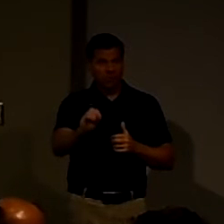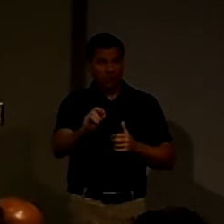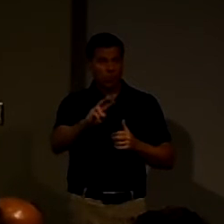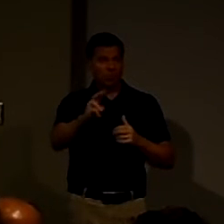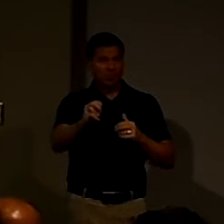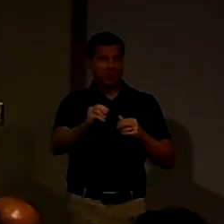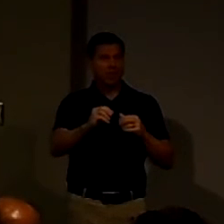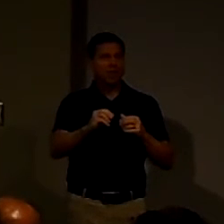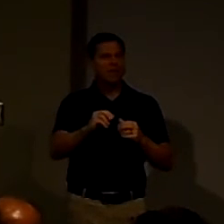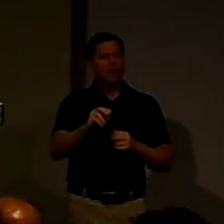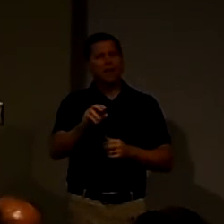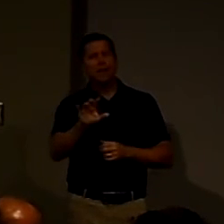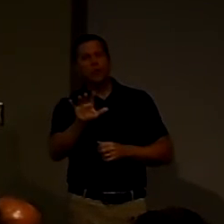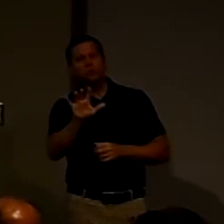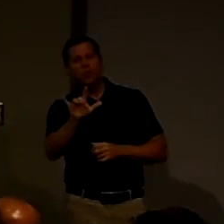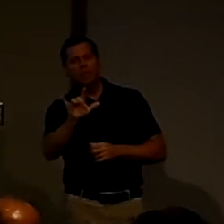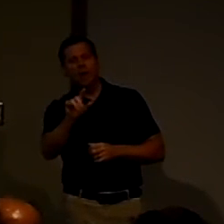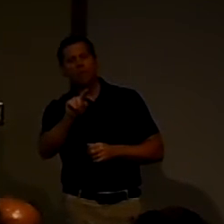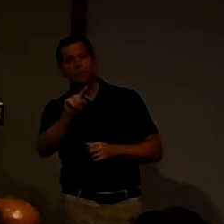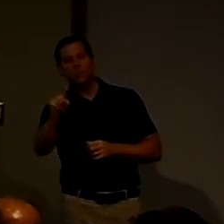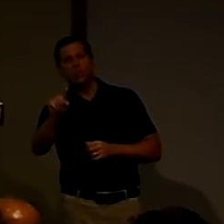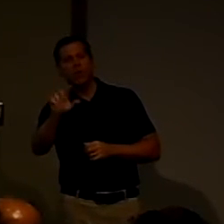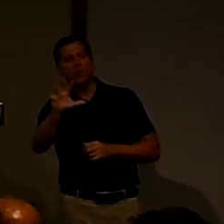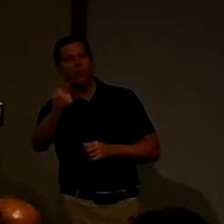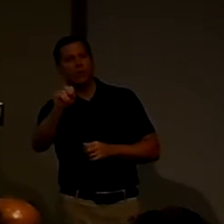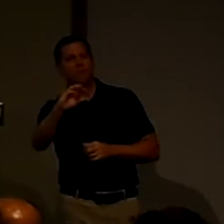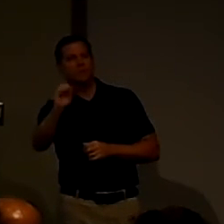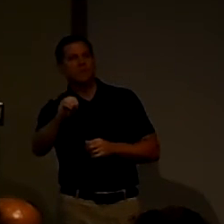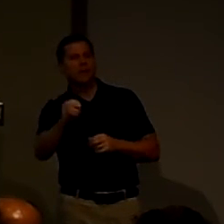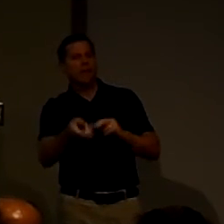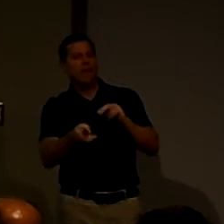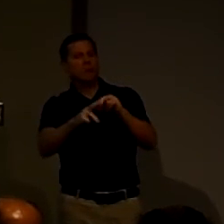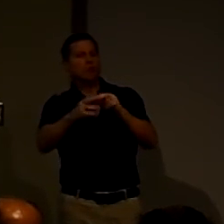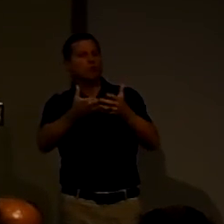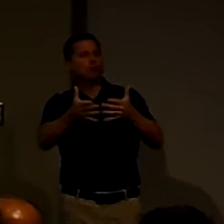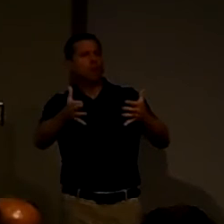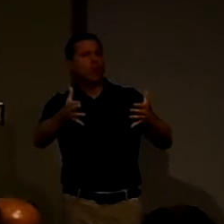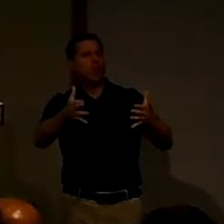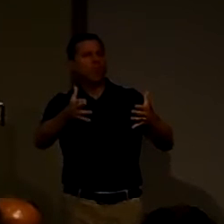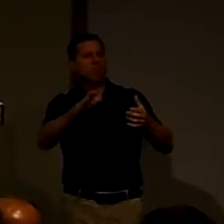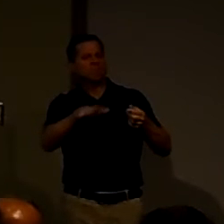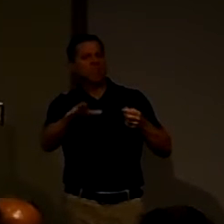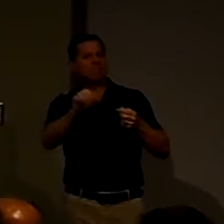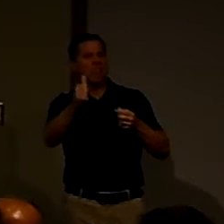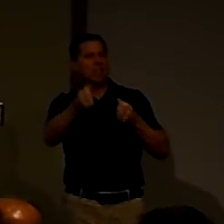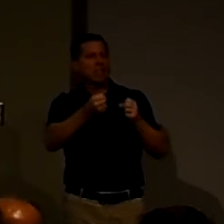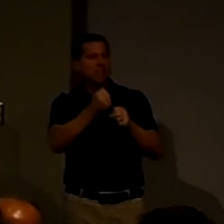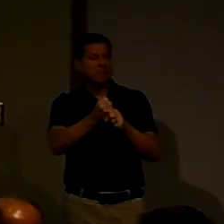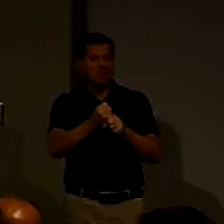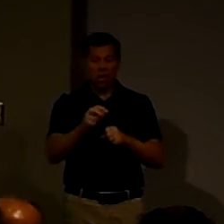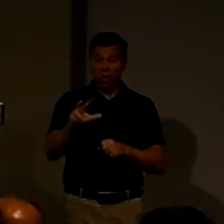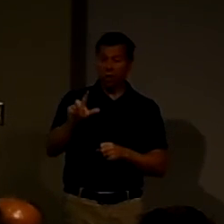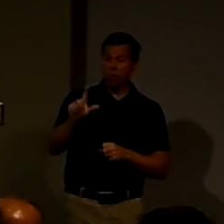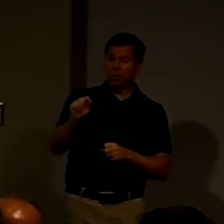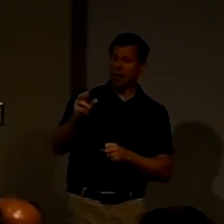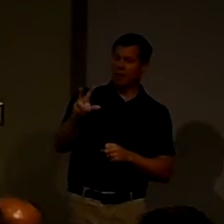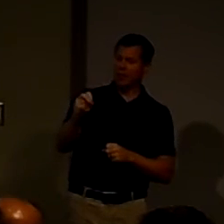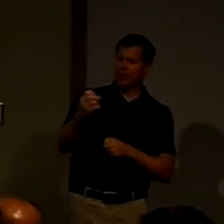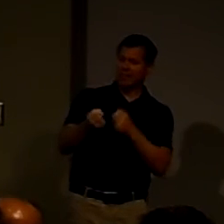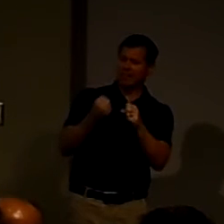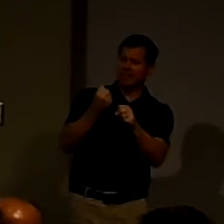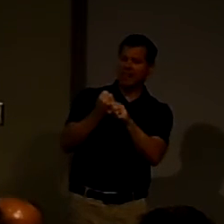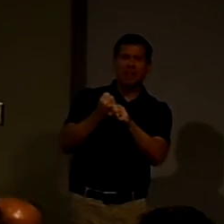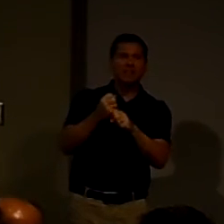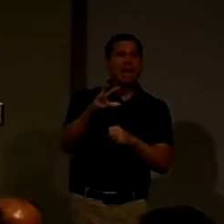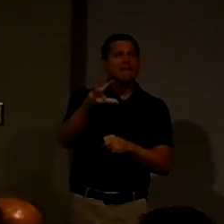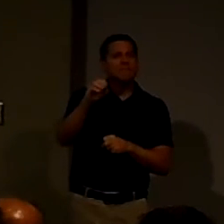25 to 30% increase in population in this area. Over 20 or 30 years, we're talking about a 50,